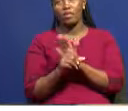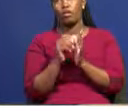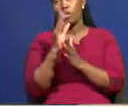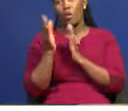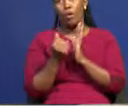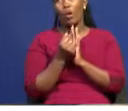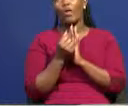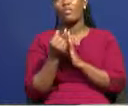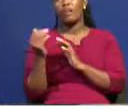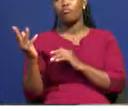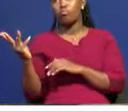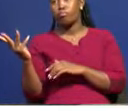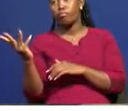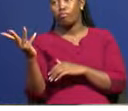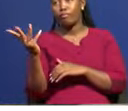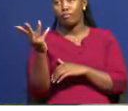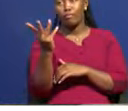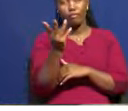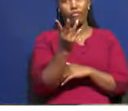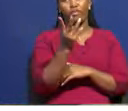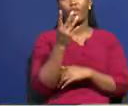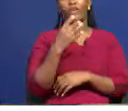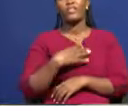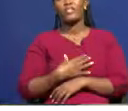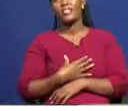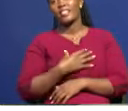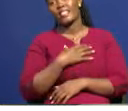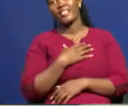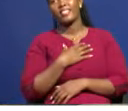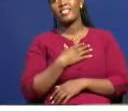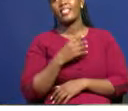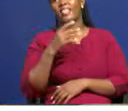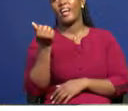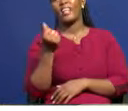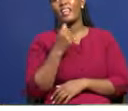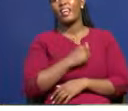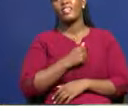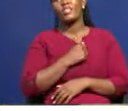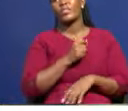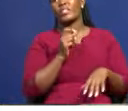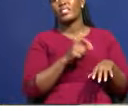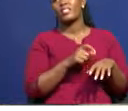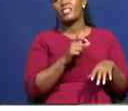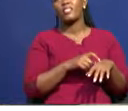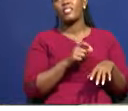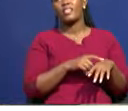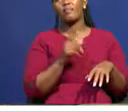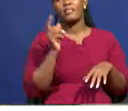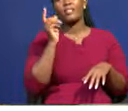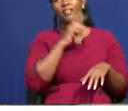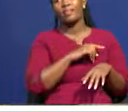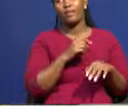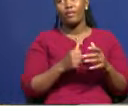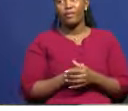James Chwanya, a tax manager from PKF. Unfortunately, James, pole sana, time imeisha. If we go beyond that, we'll be taxed